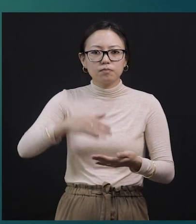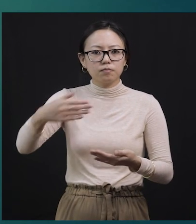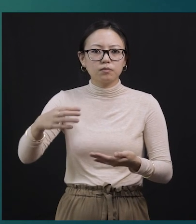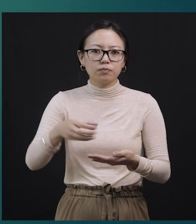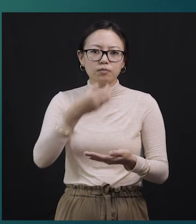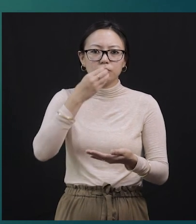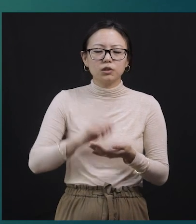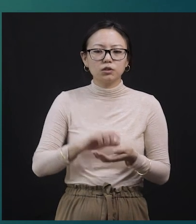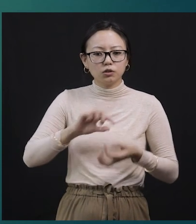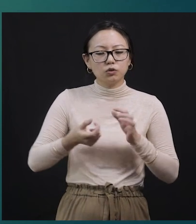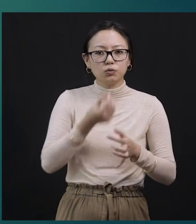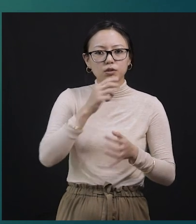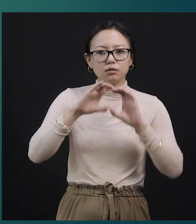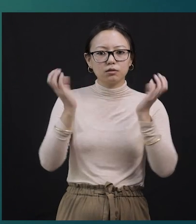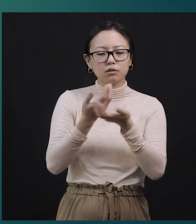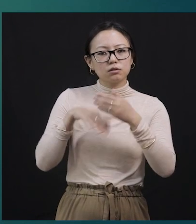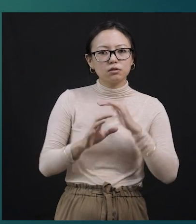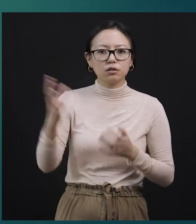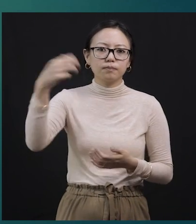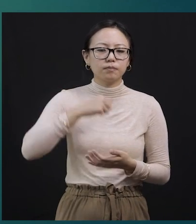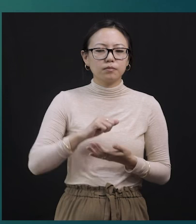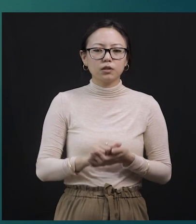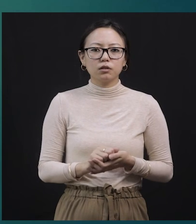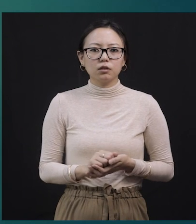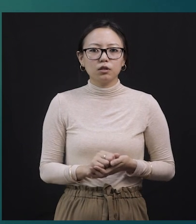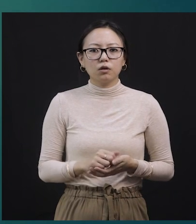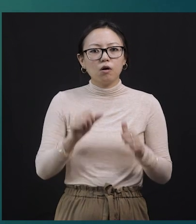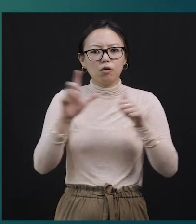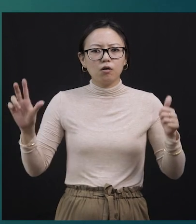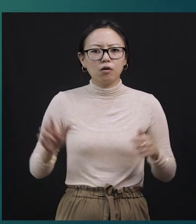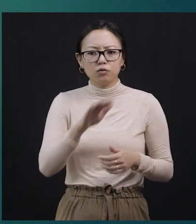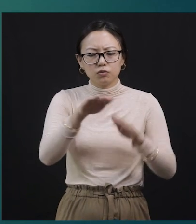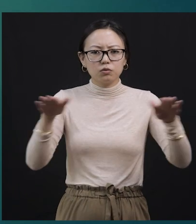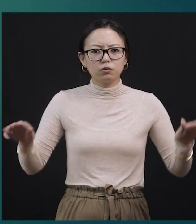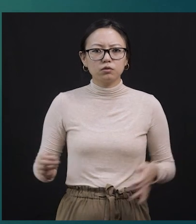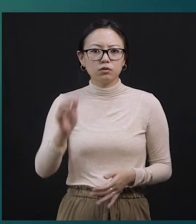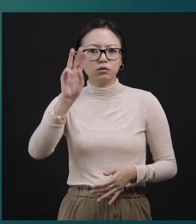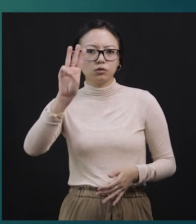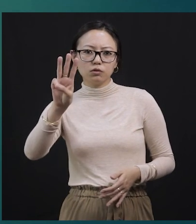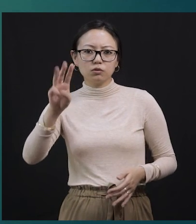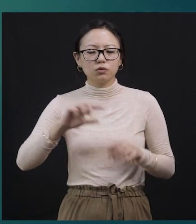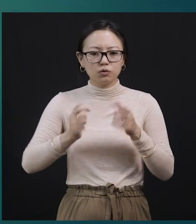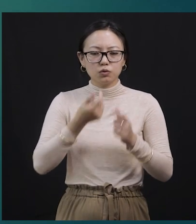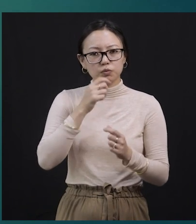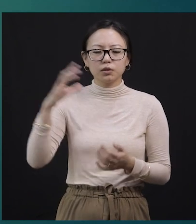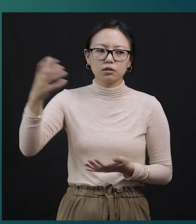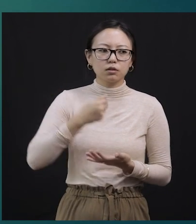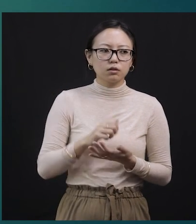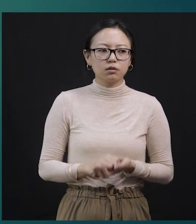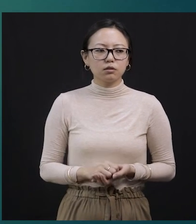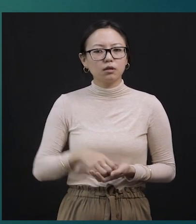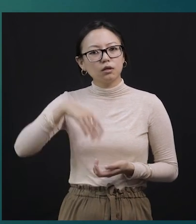right, childrens? Okay, then we did division, and then it is just